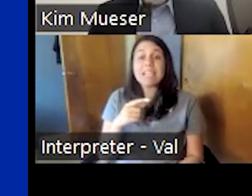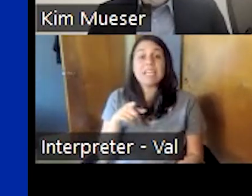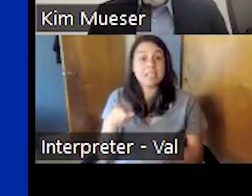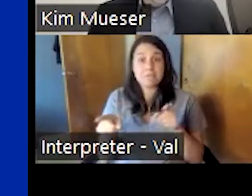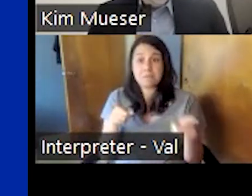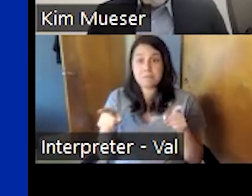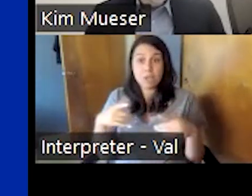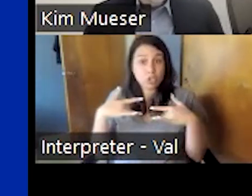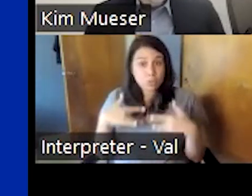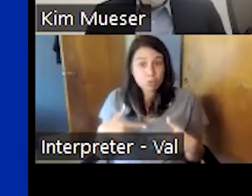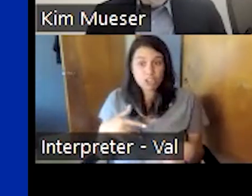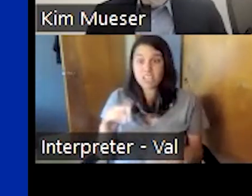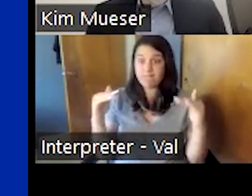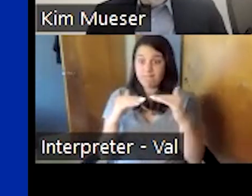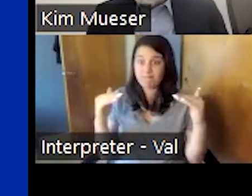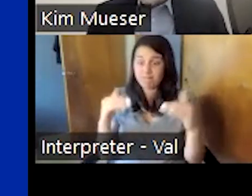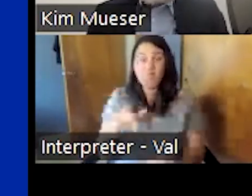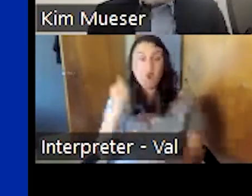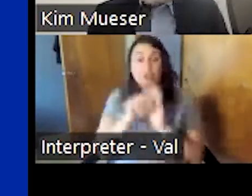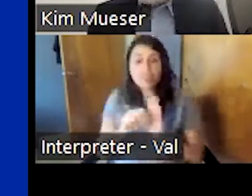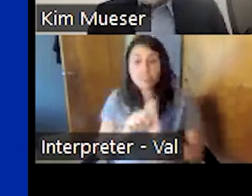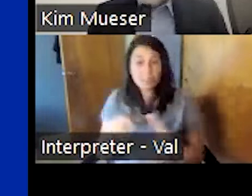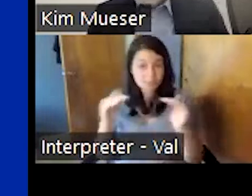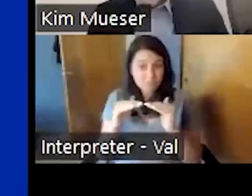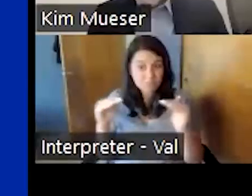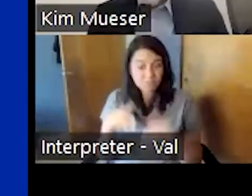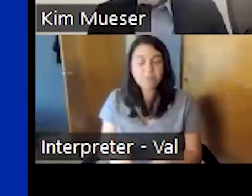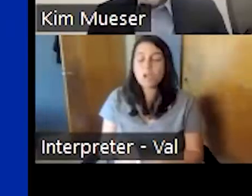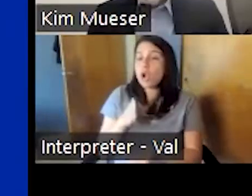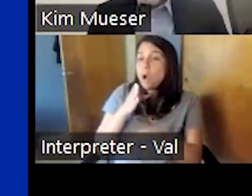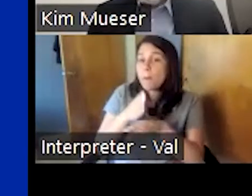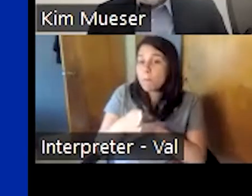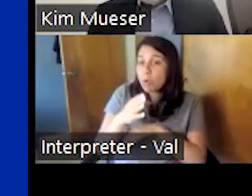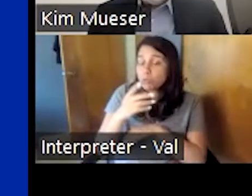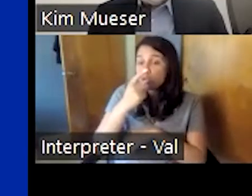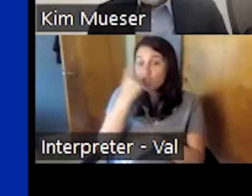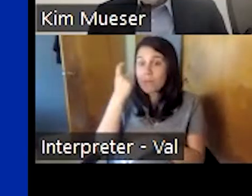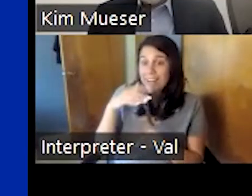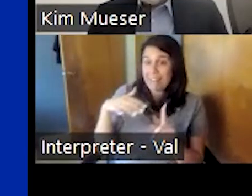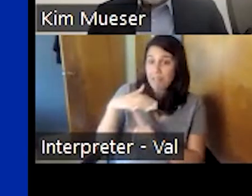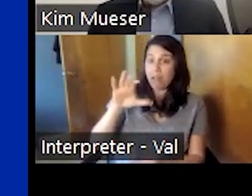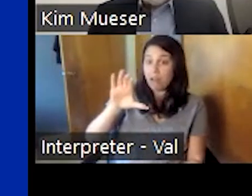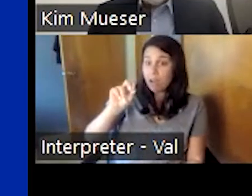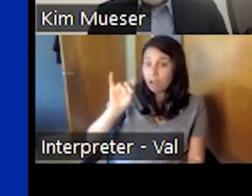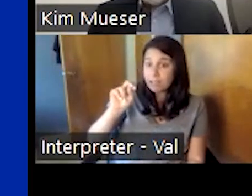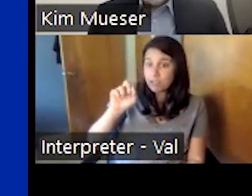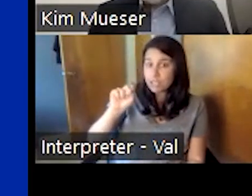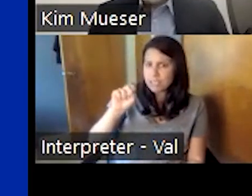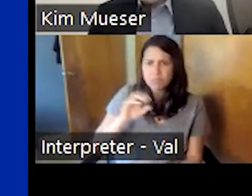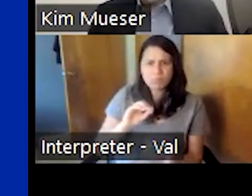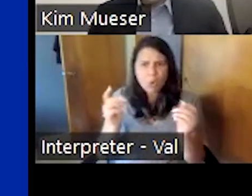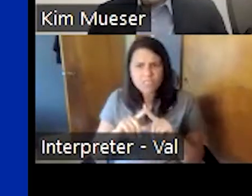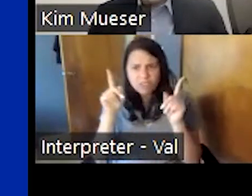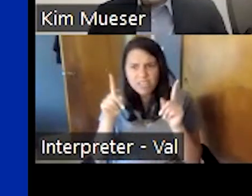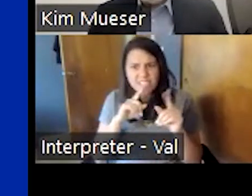in depression or other symptoms. There were no differences in post-traumatic cognitions, which to me was tremendously striking, considering that